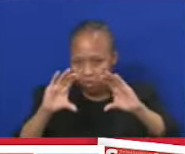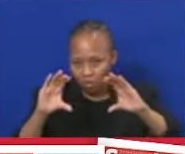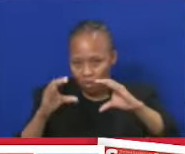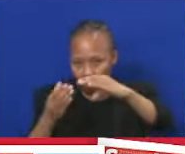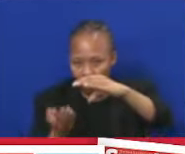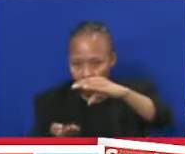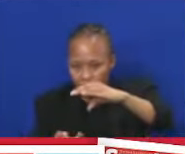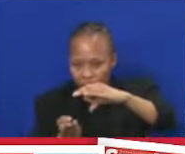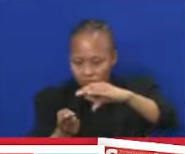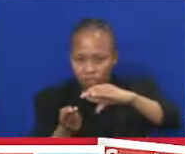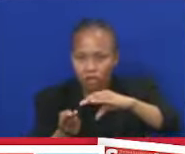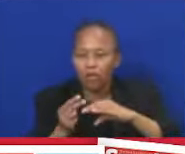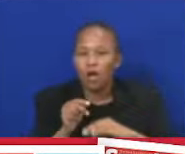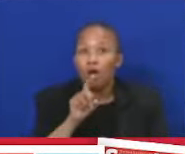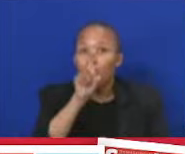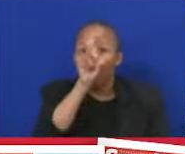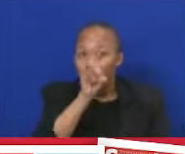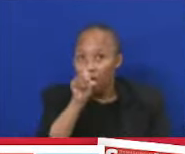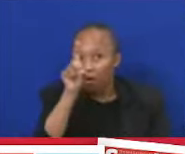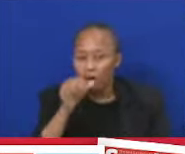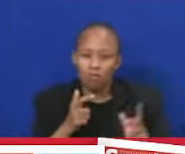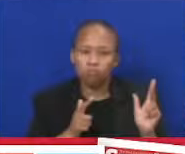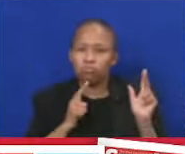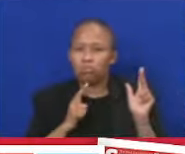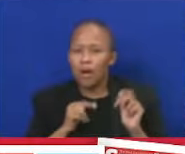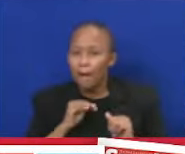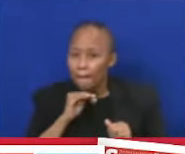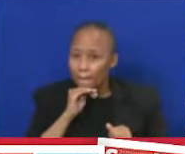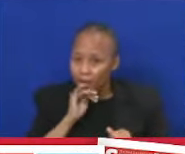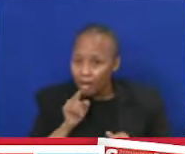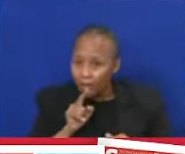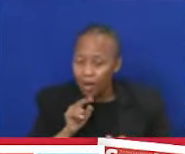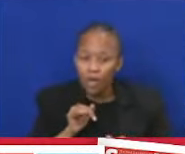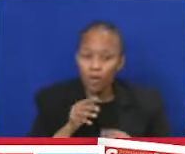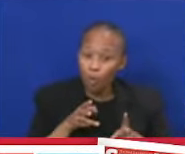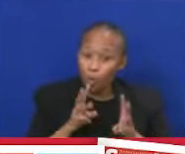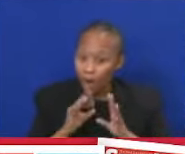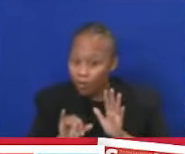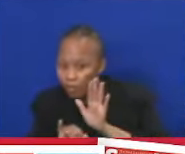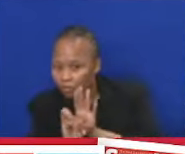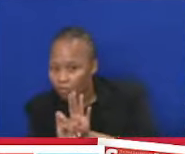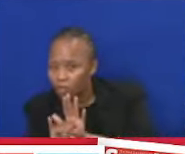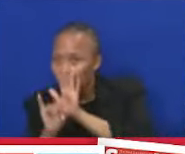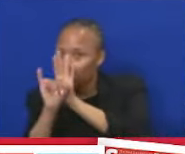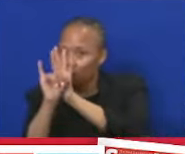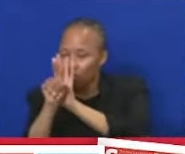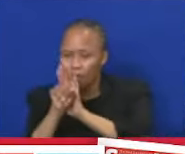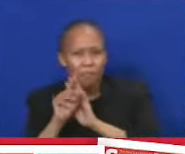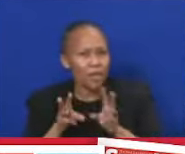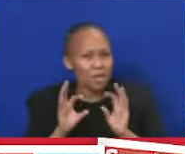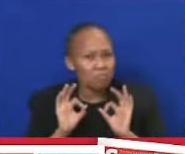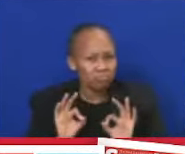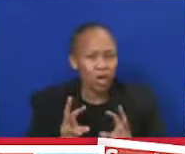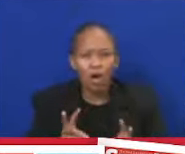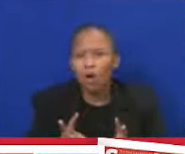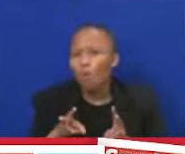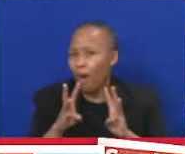way of storing firearms if they are not on duty? Is that permissible in terms of the law?